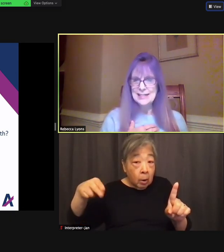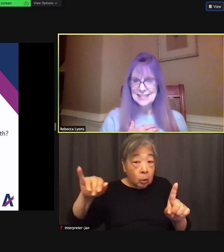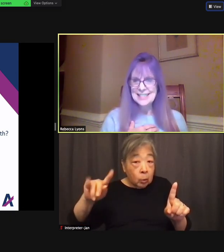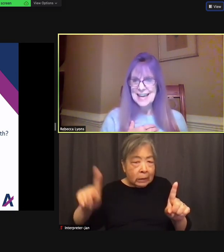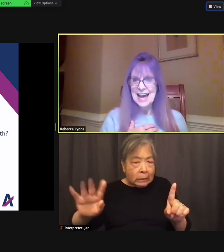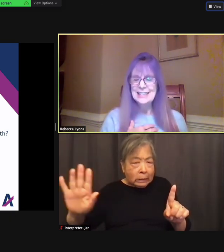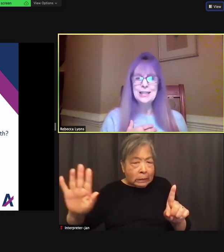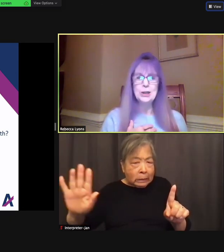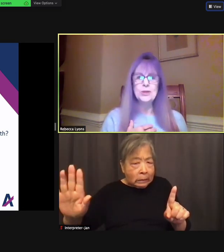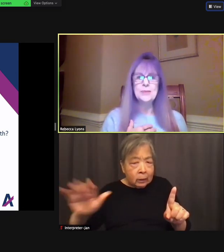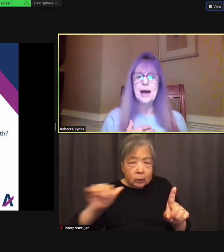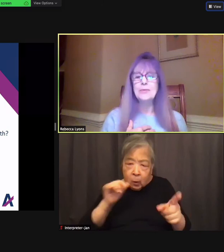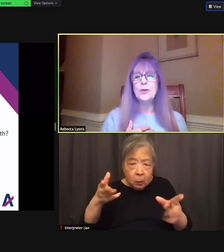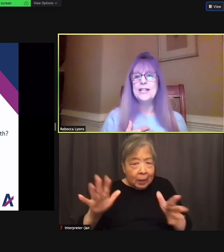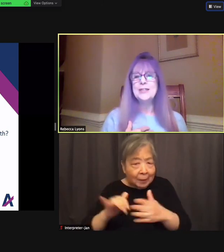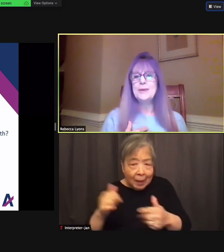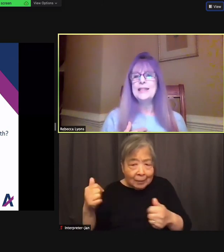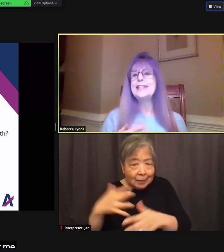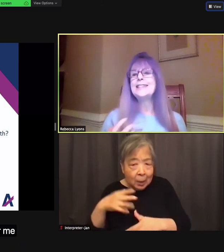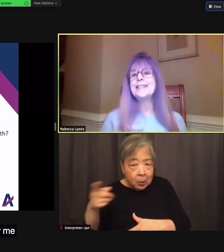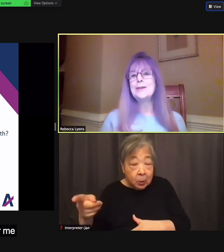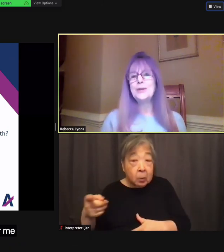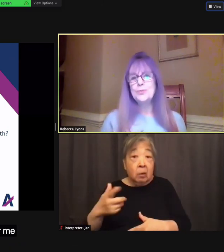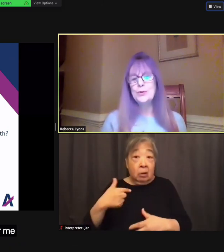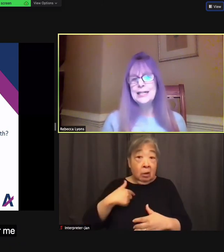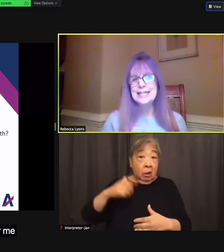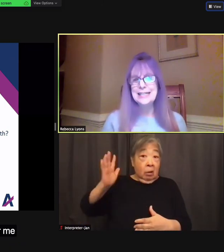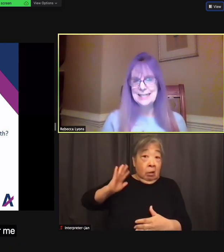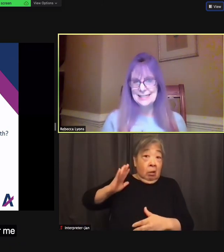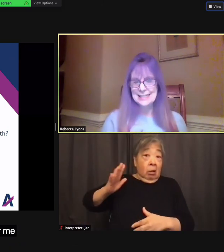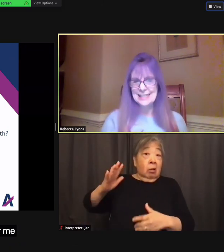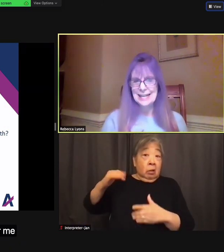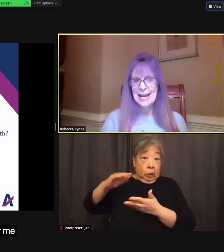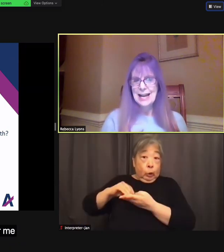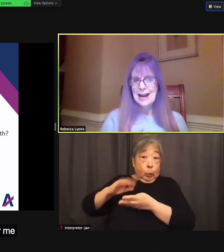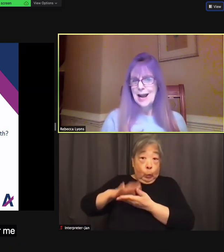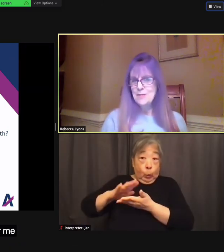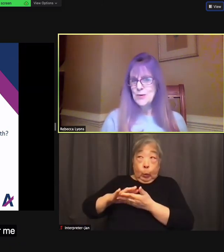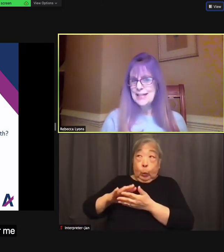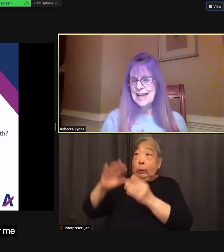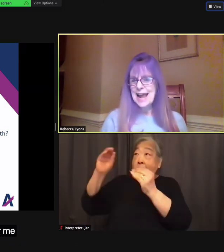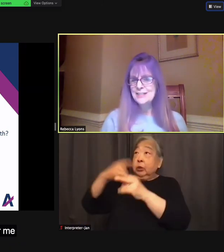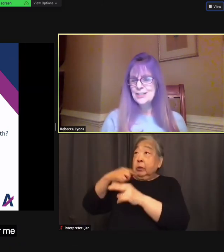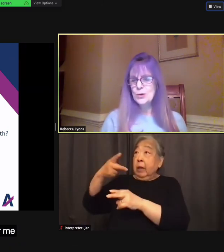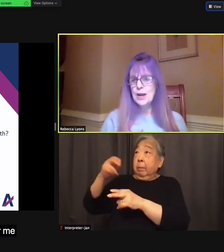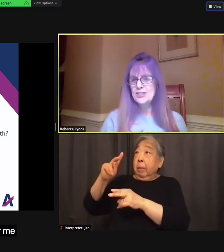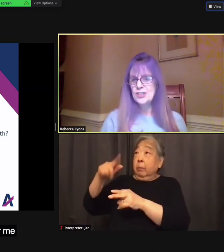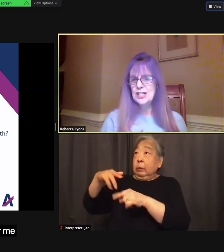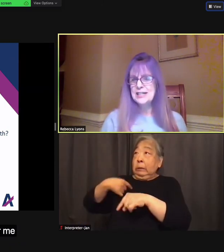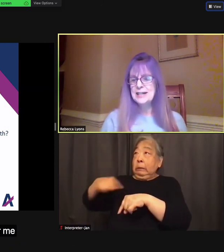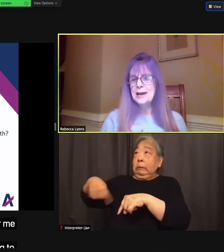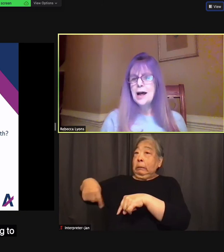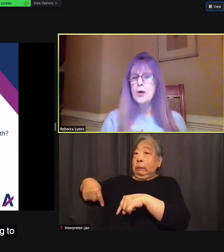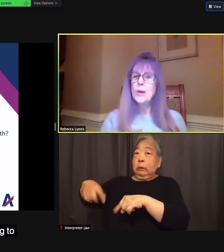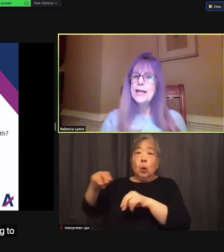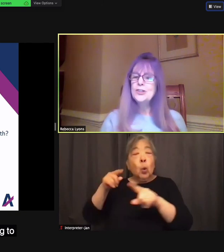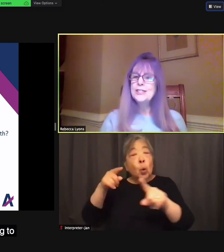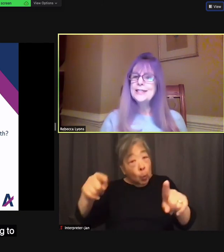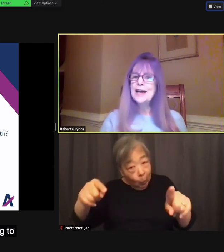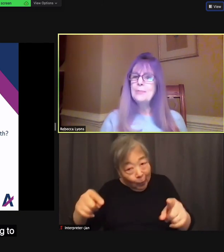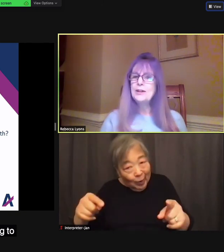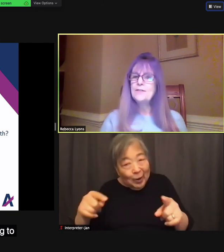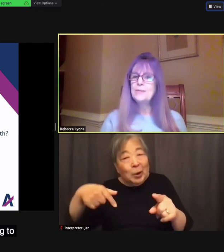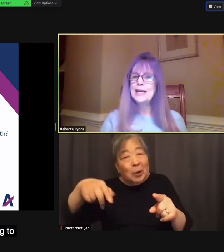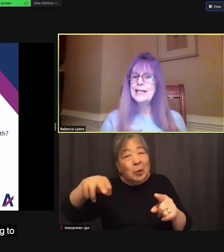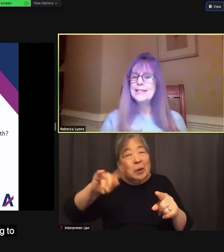when I'd see that there was a pop quiz, but this is going to be pretty easy. I'm going to ask the question. I'll wait just